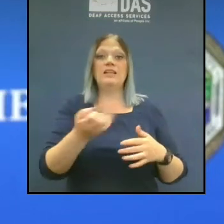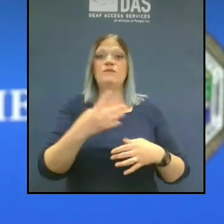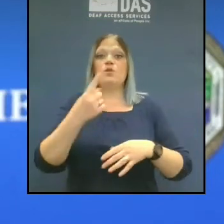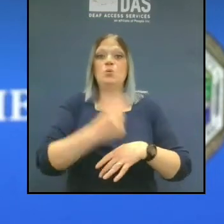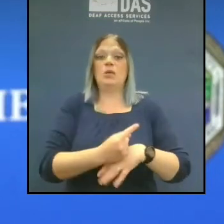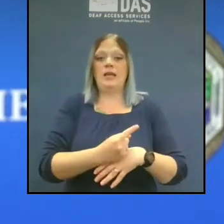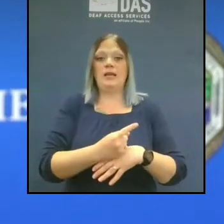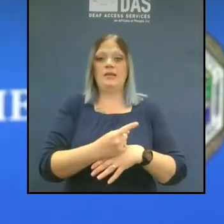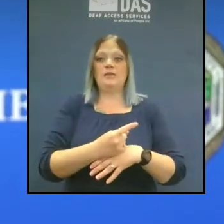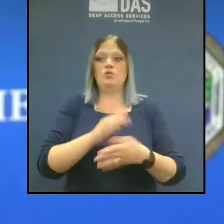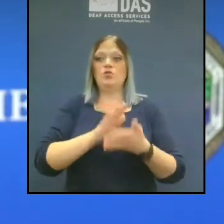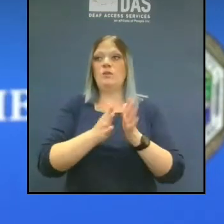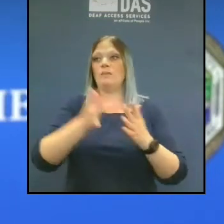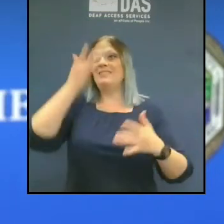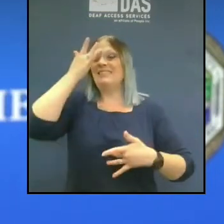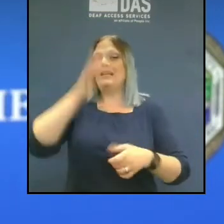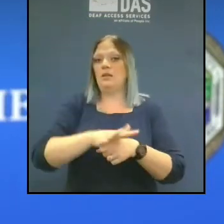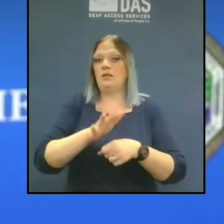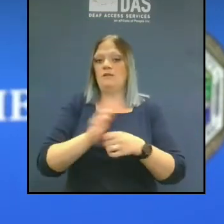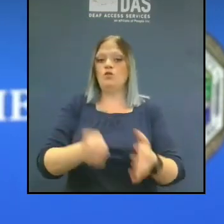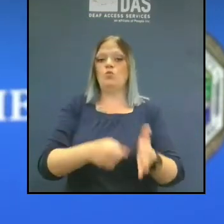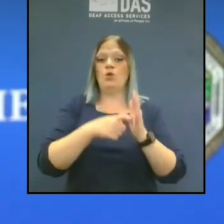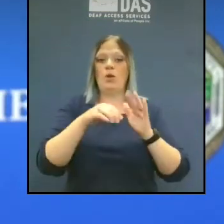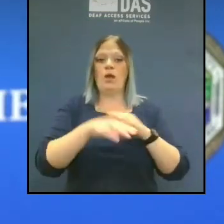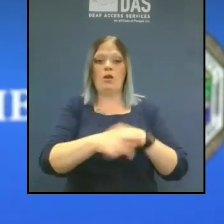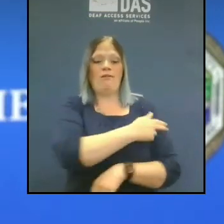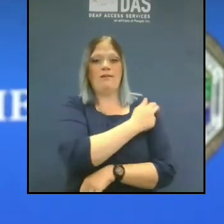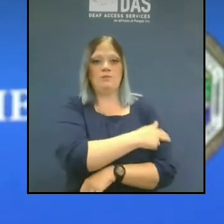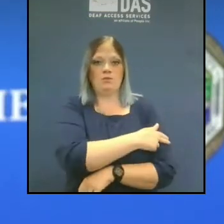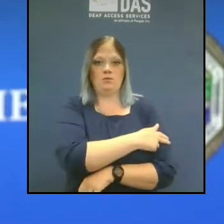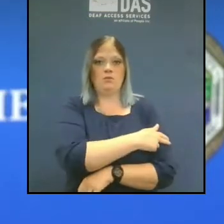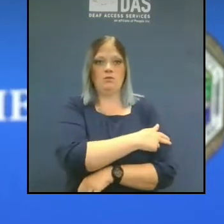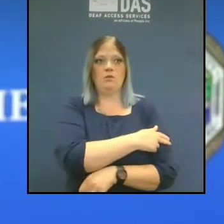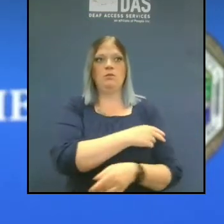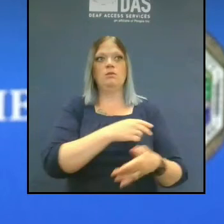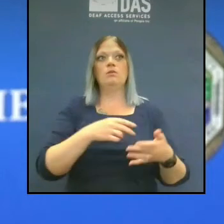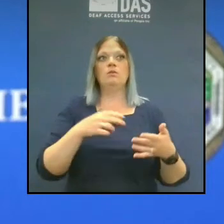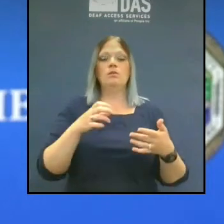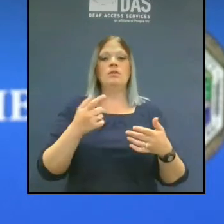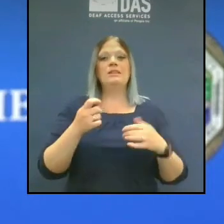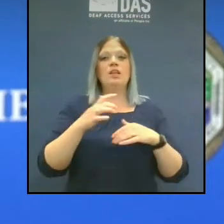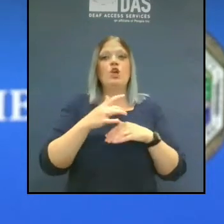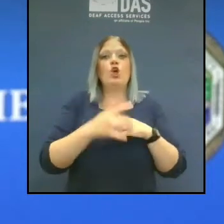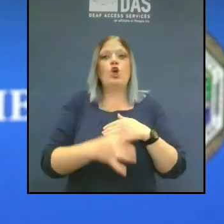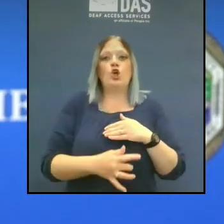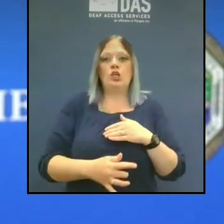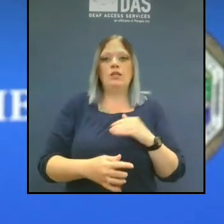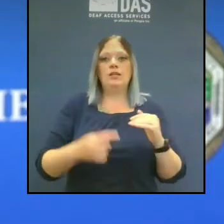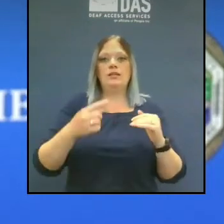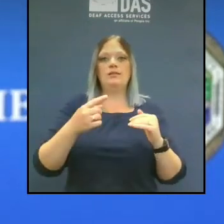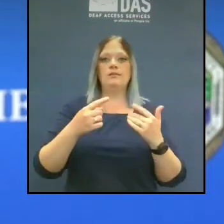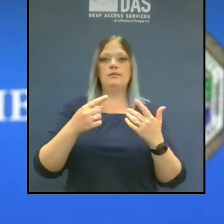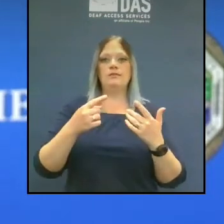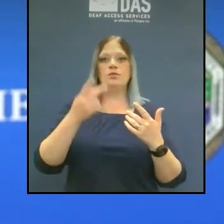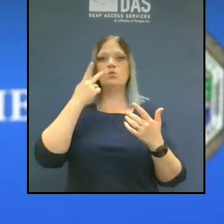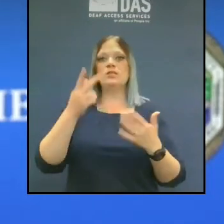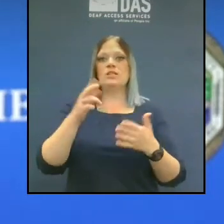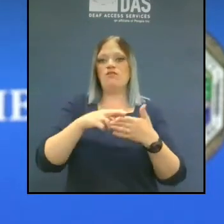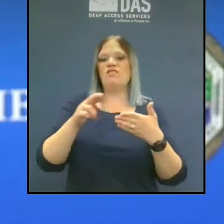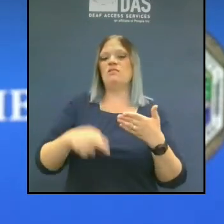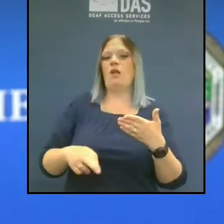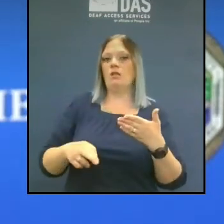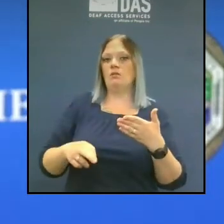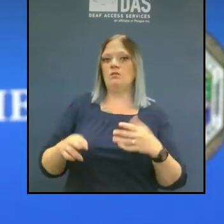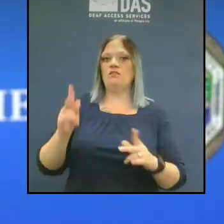to get sick enough to require hospital admission. So I think it's a little bit early in the game to see what the results may have been from